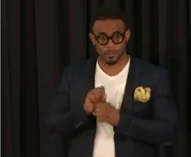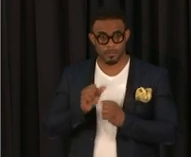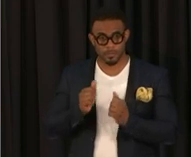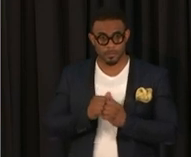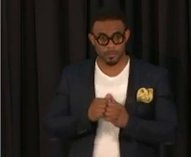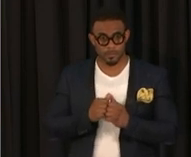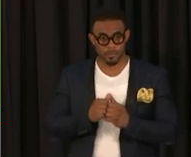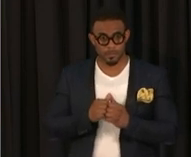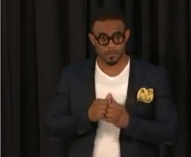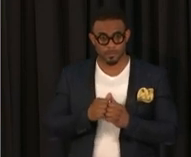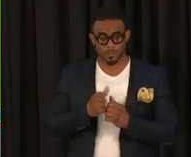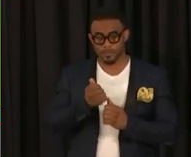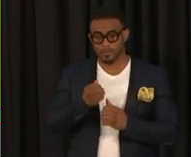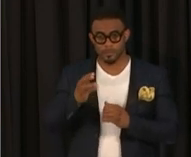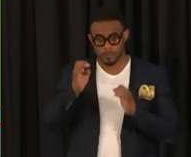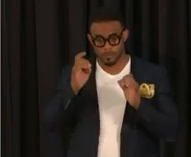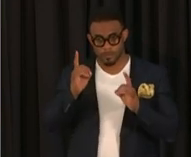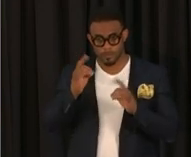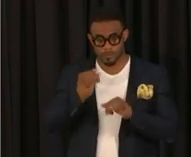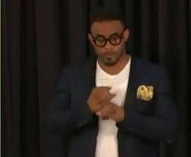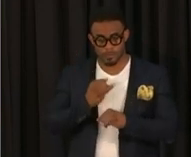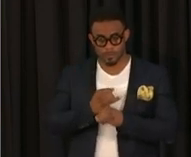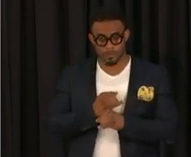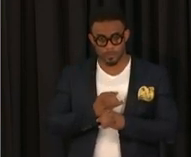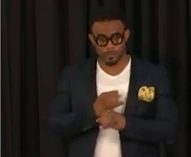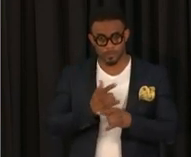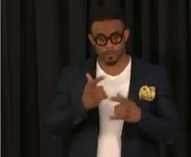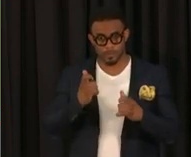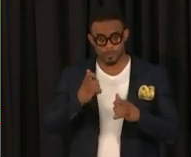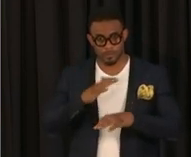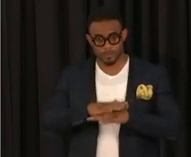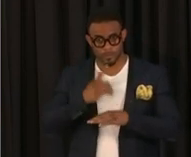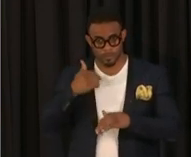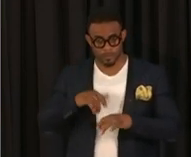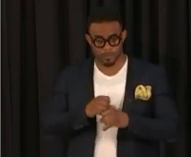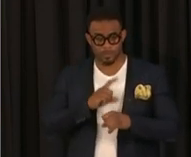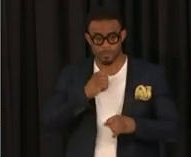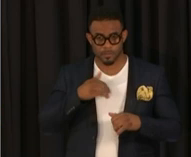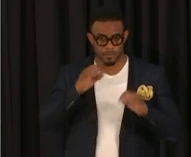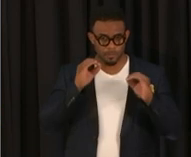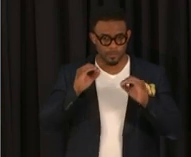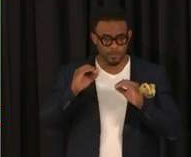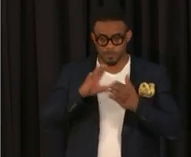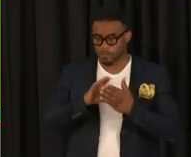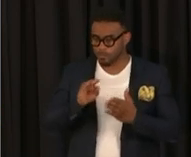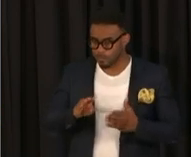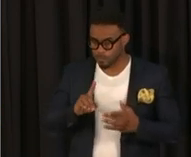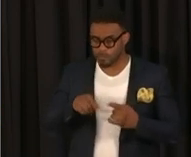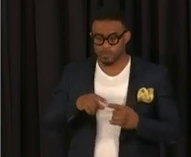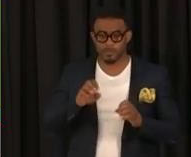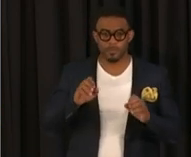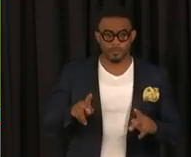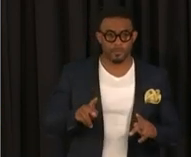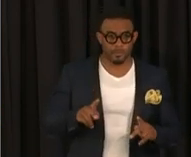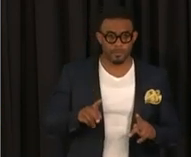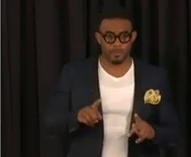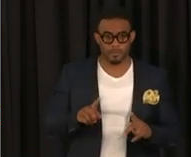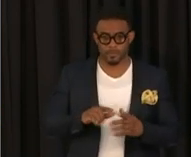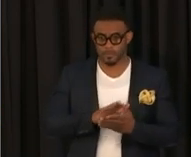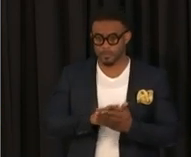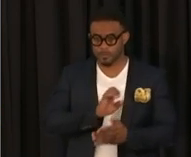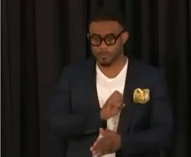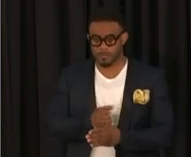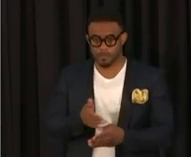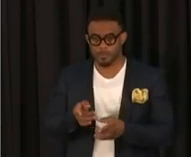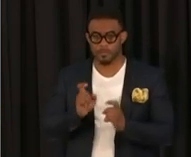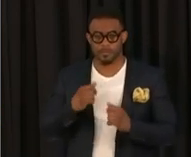we work with several educational institutions. It's a big platform for us to make sure we're educating students about the opportunities that clean